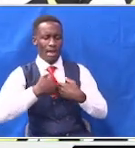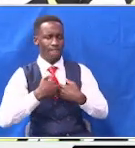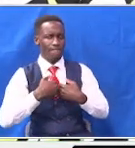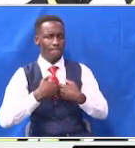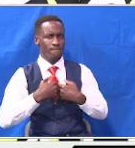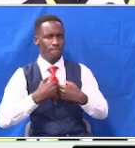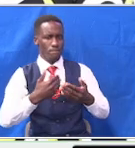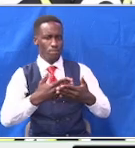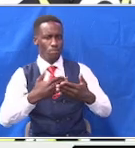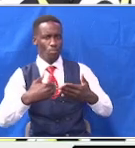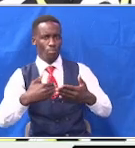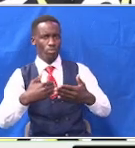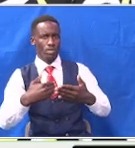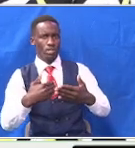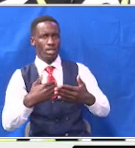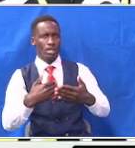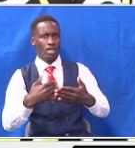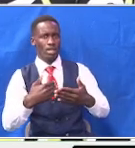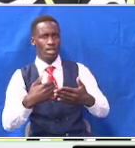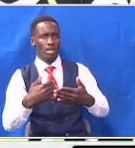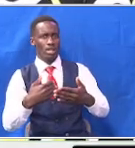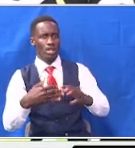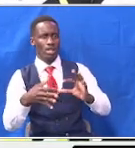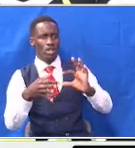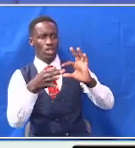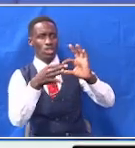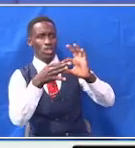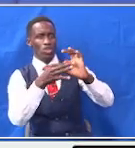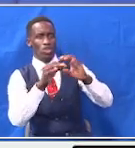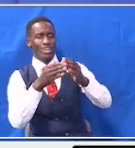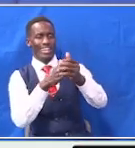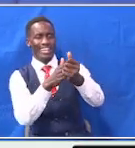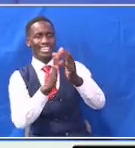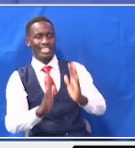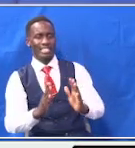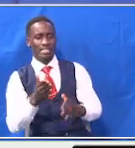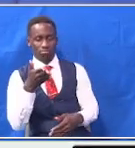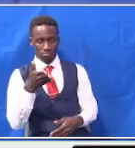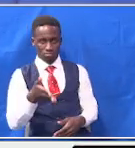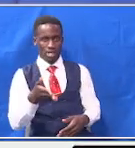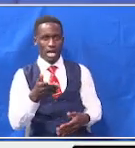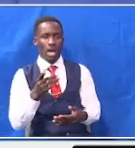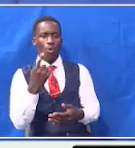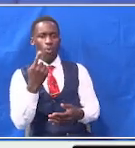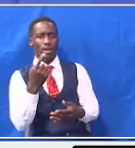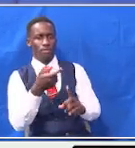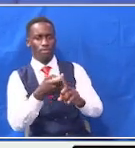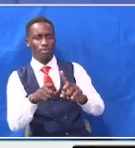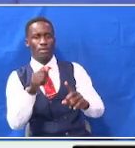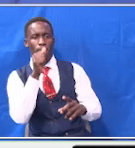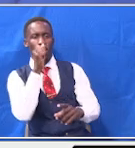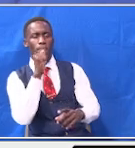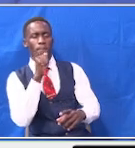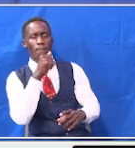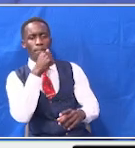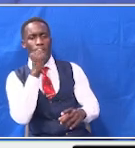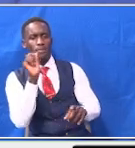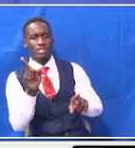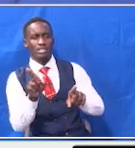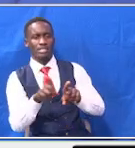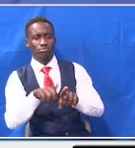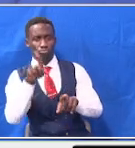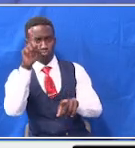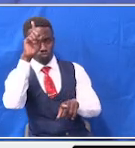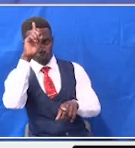number of union leaders the other day in the studio. Mm-hmm. One of them from the private rural and urban